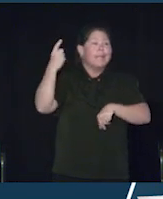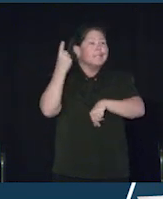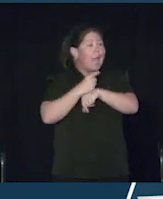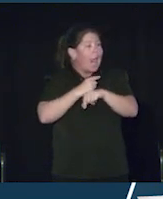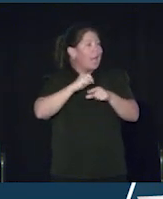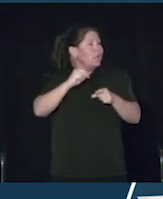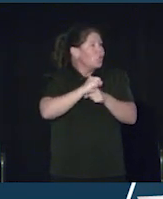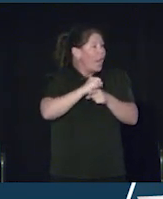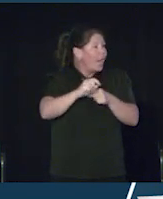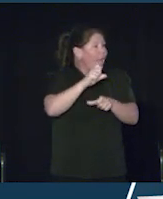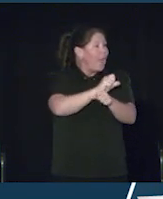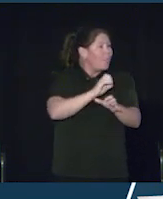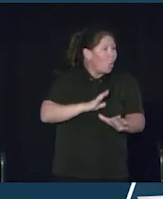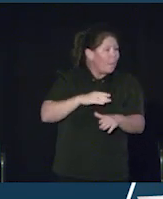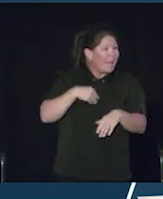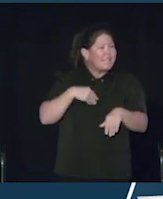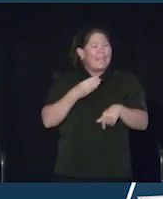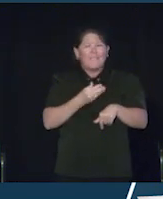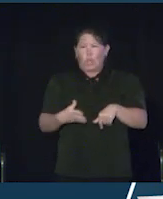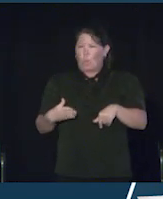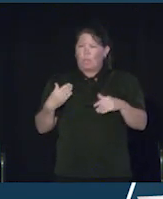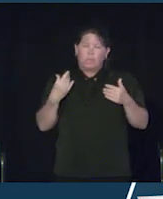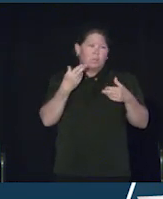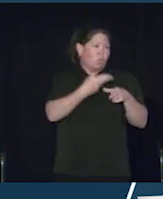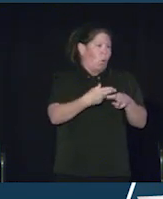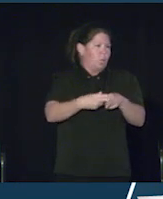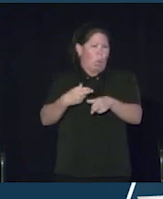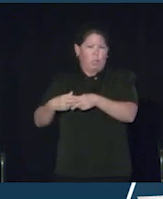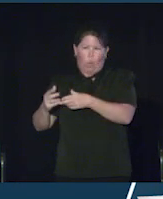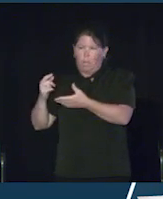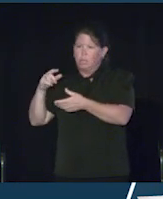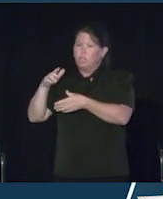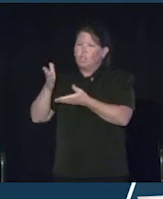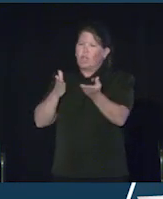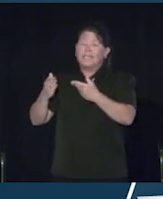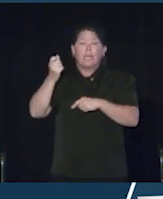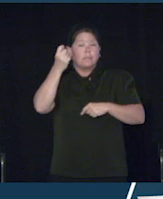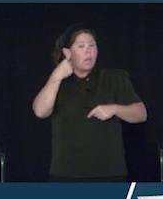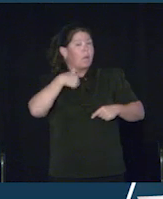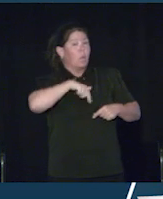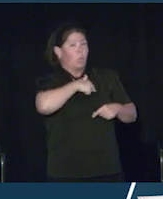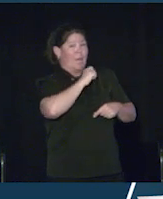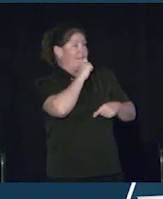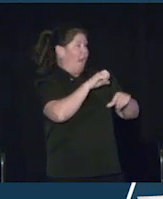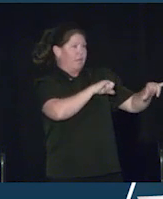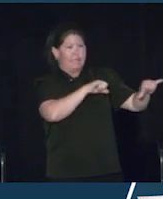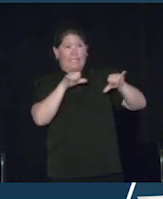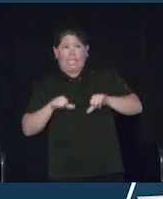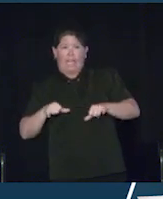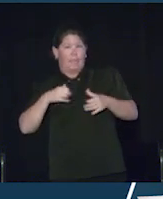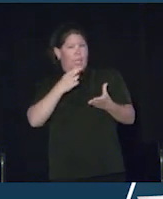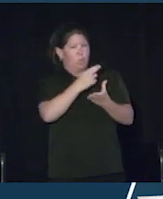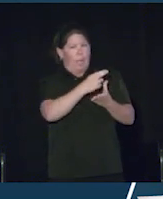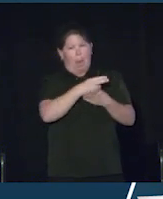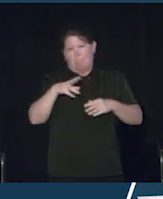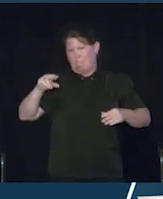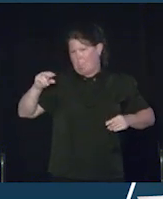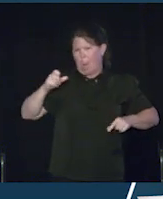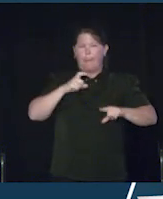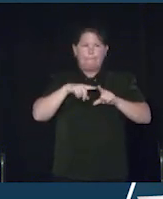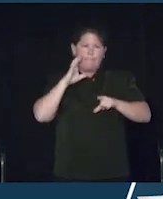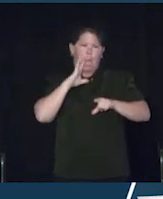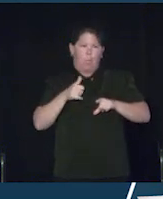pre-vocational services. We won't duplicate what Voc Rehab does, but we do partner with them. Personal supports, residential